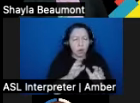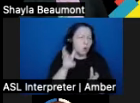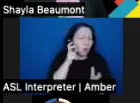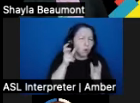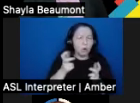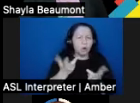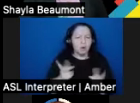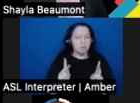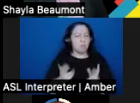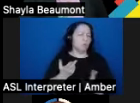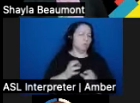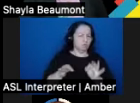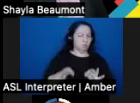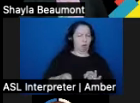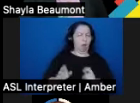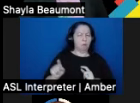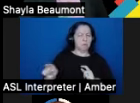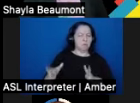illness?